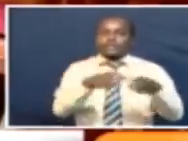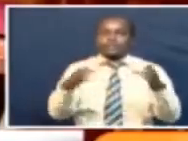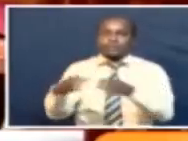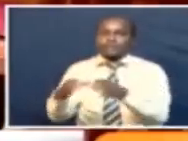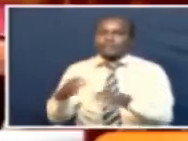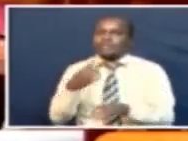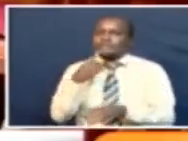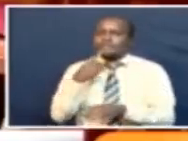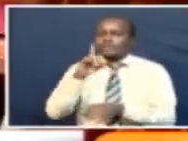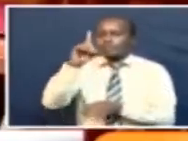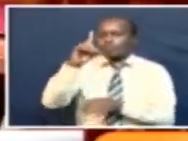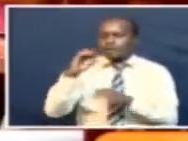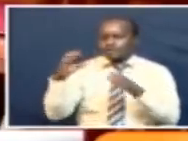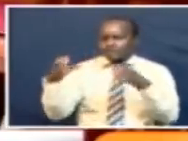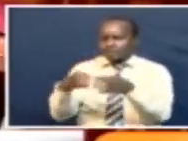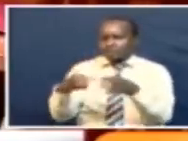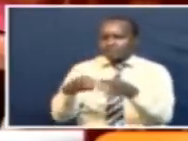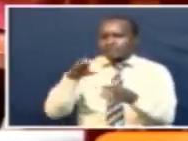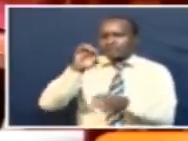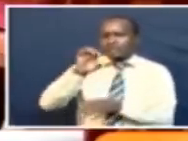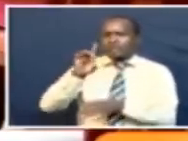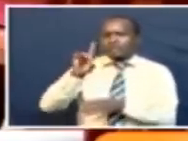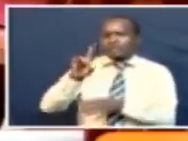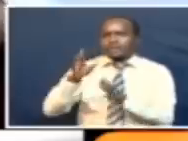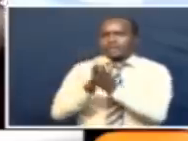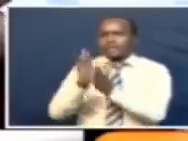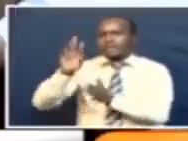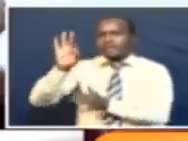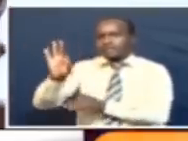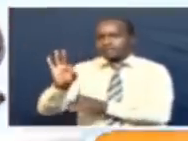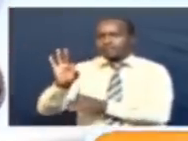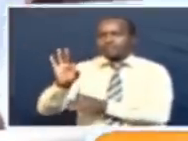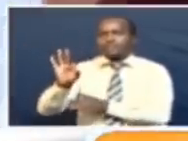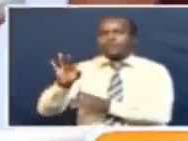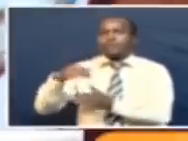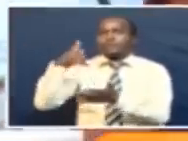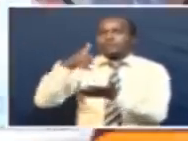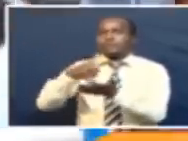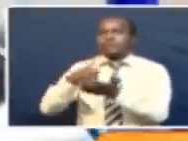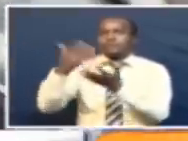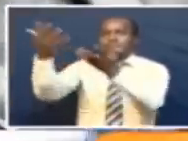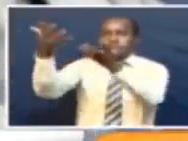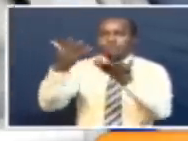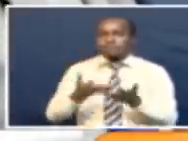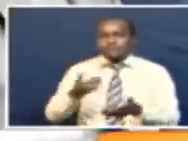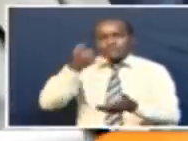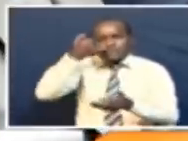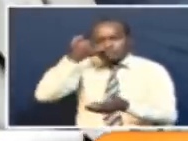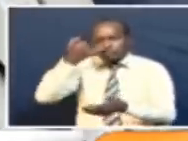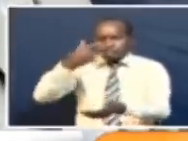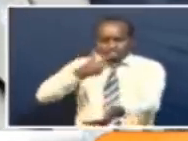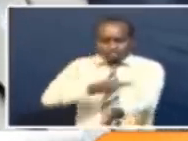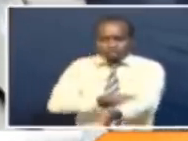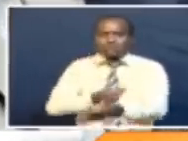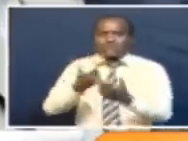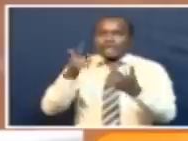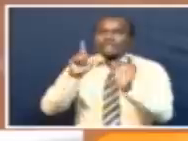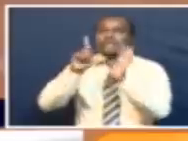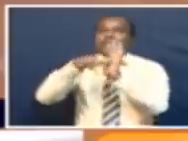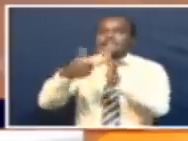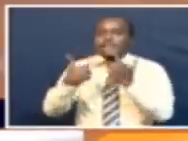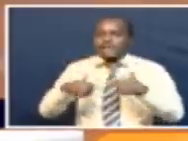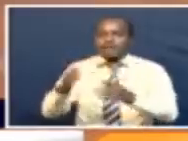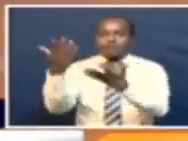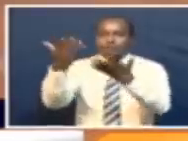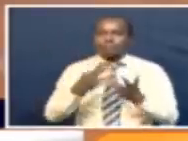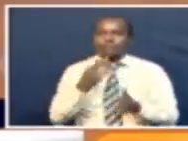one company, ED and F Man Commodities Limited, was implicated in smuggling cocaine and later allowed to import sugar. Can